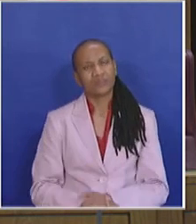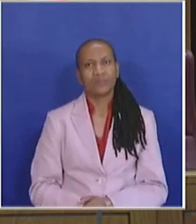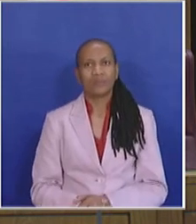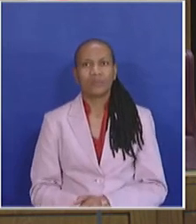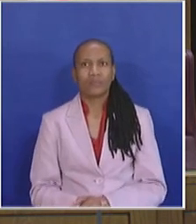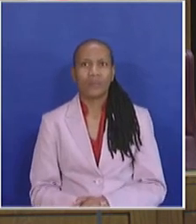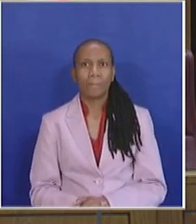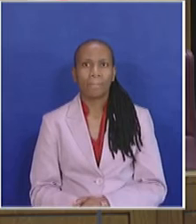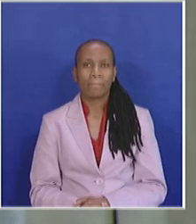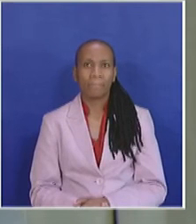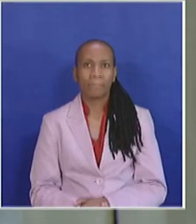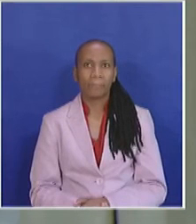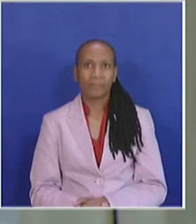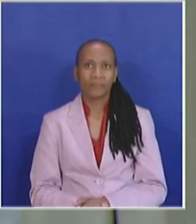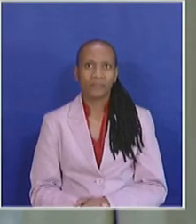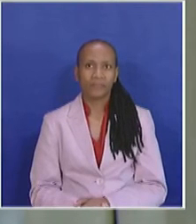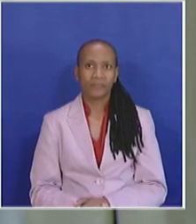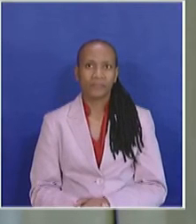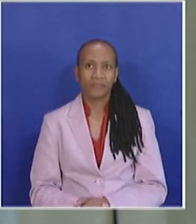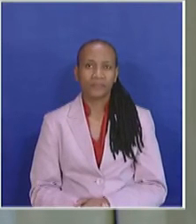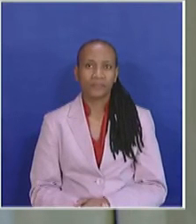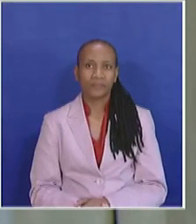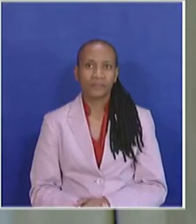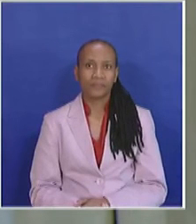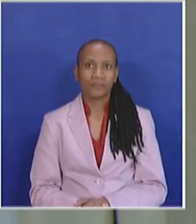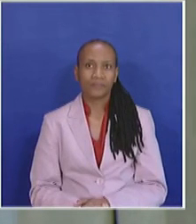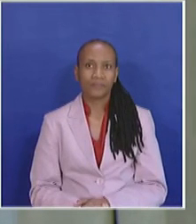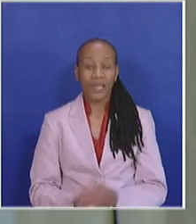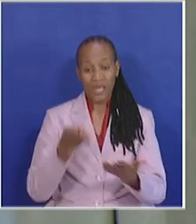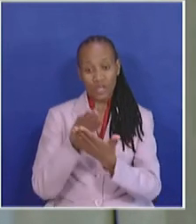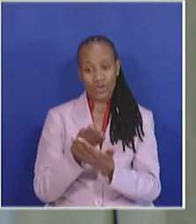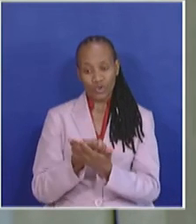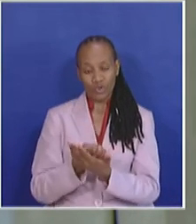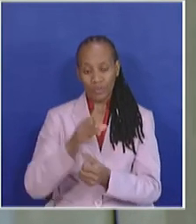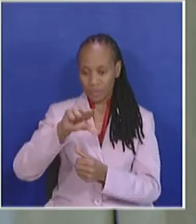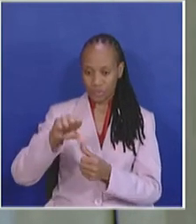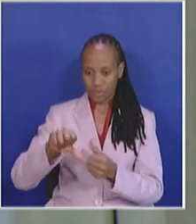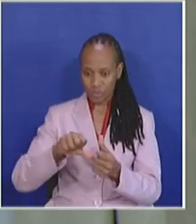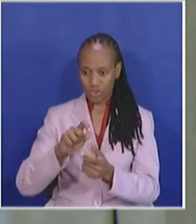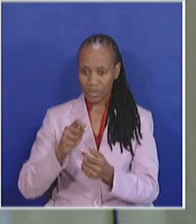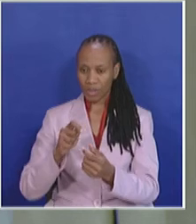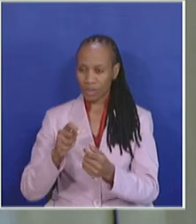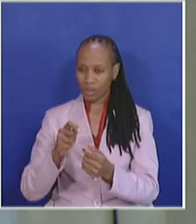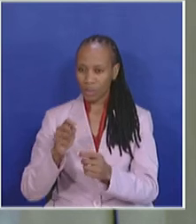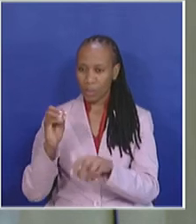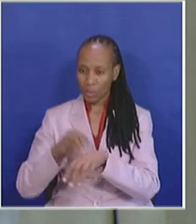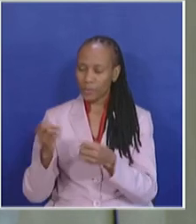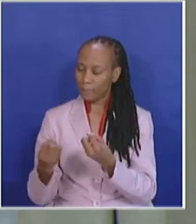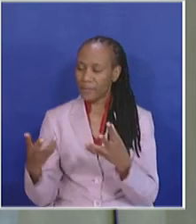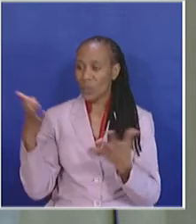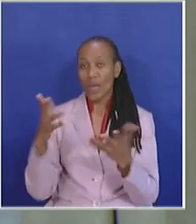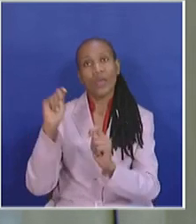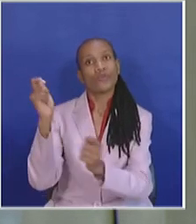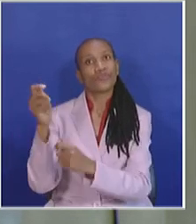Rural infrastructure backlogs are a challenge and also inhibit economic and social inclusion in rural areas. In this regard,